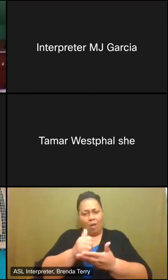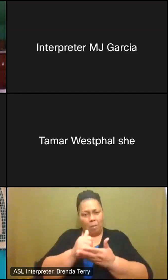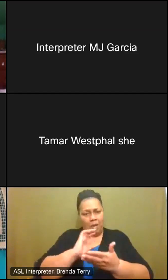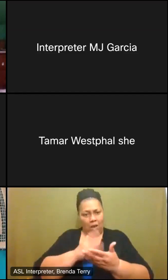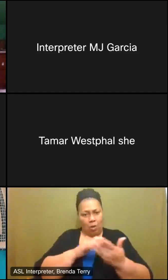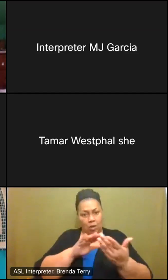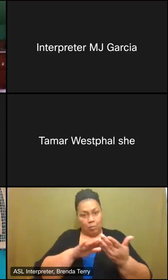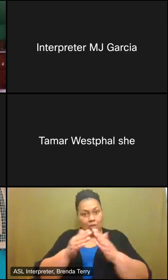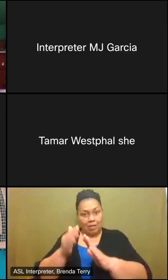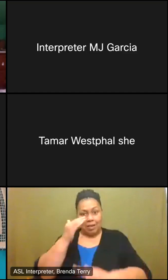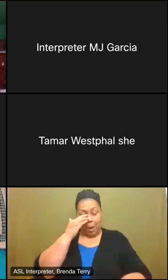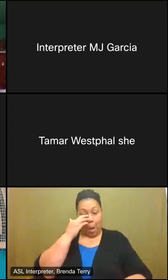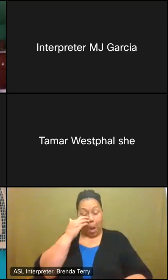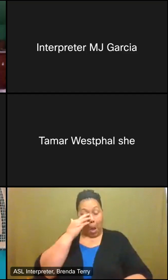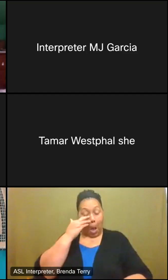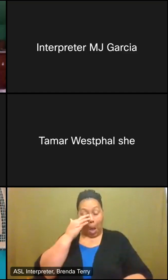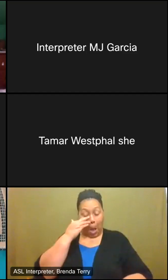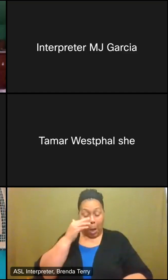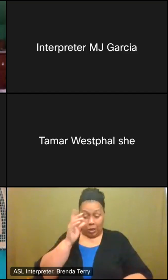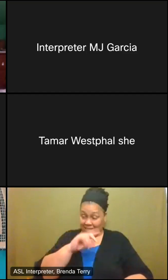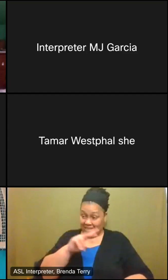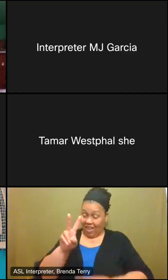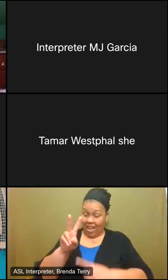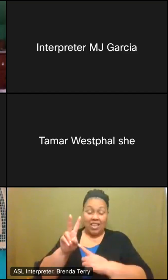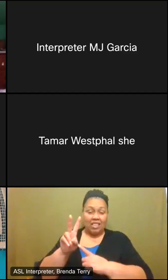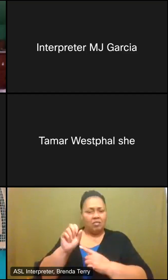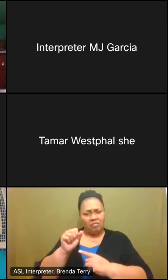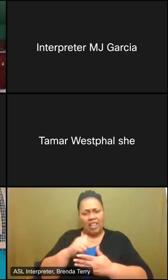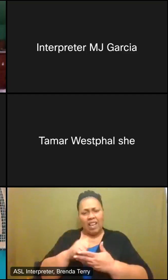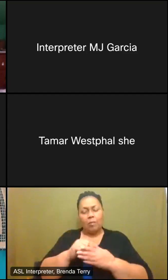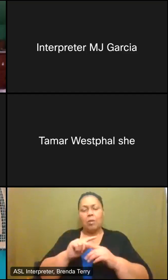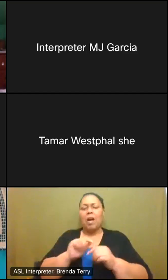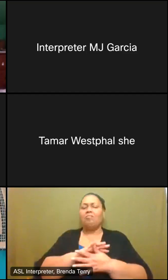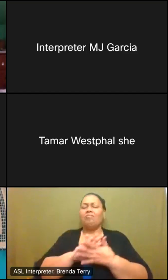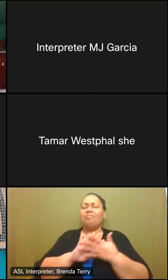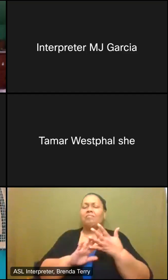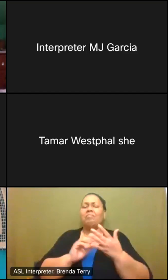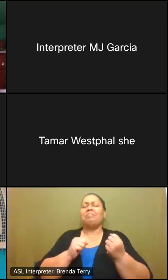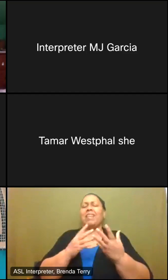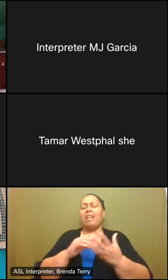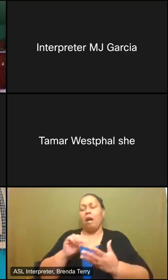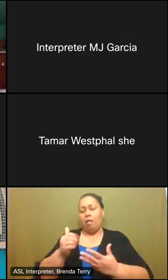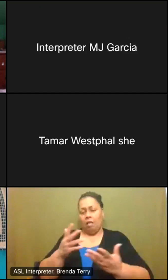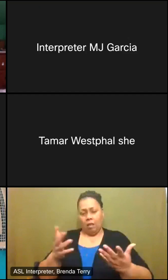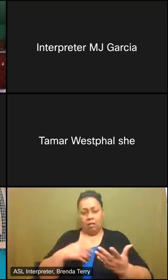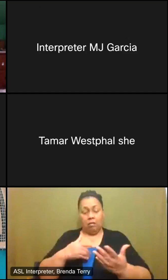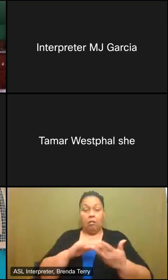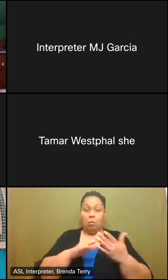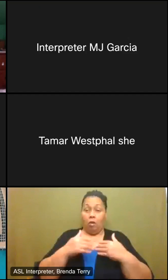only with domestic violence, but many other things. I wanted to be a community health